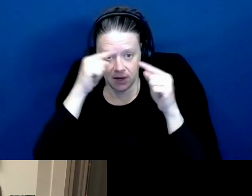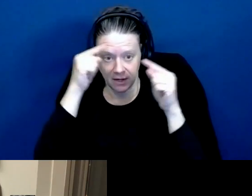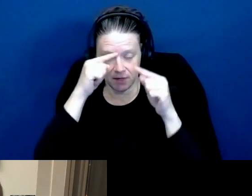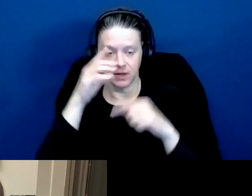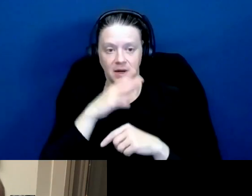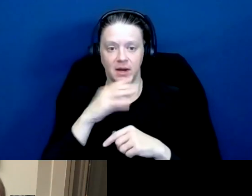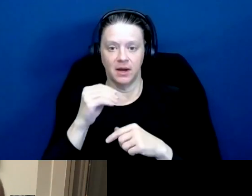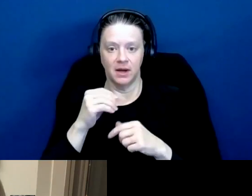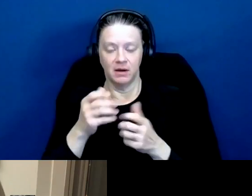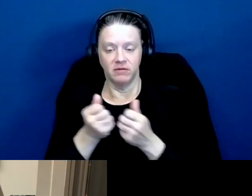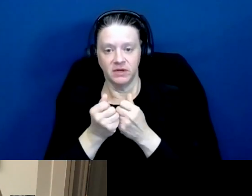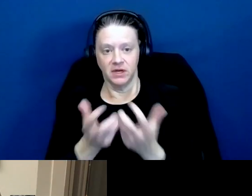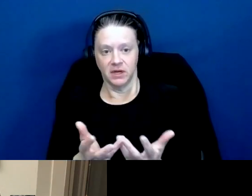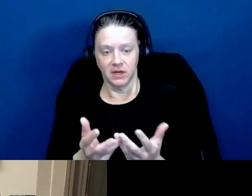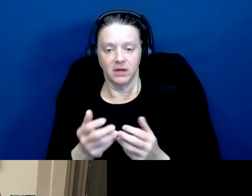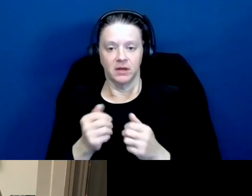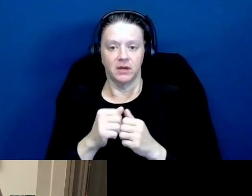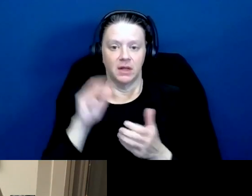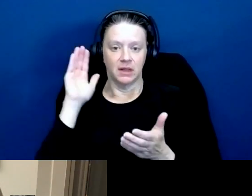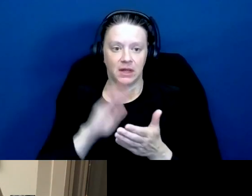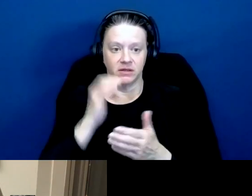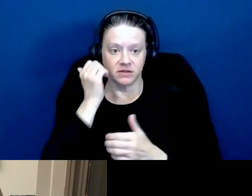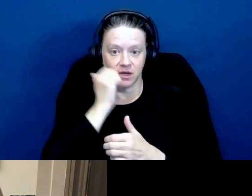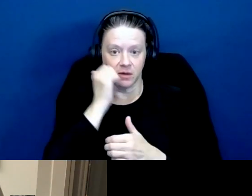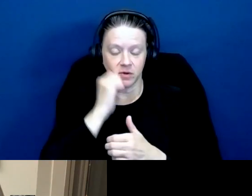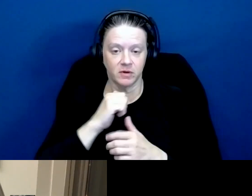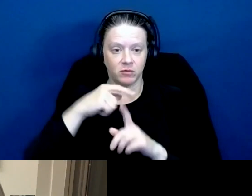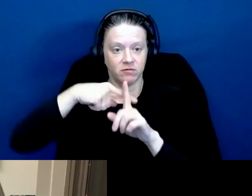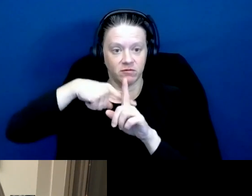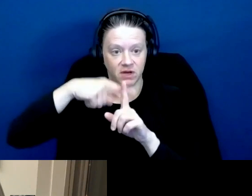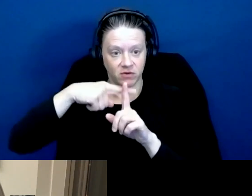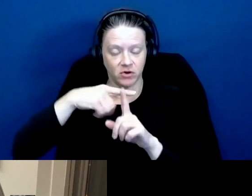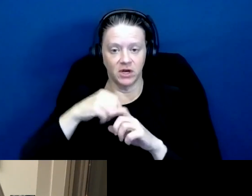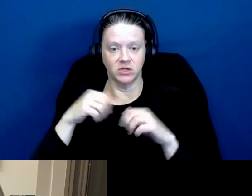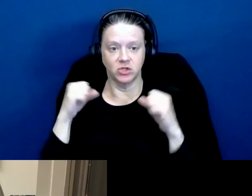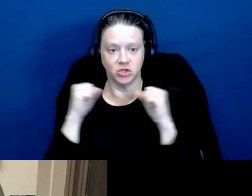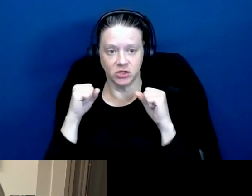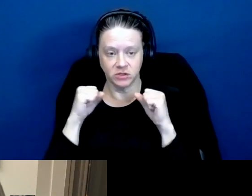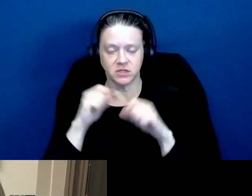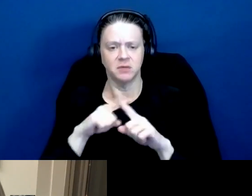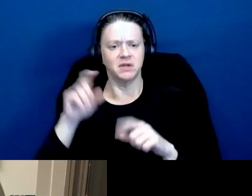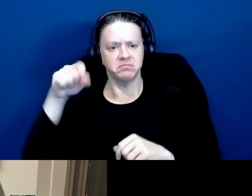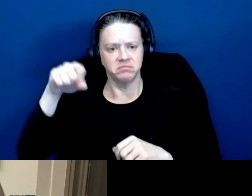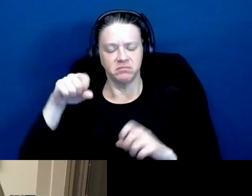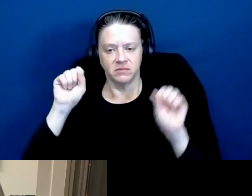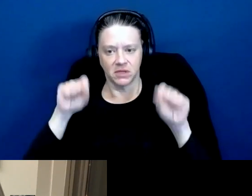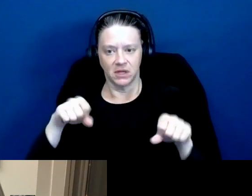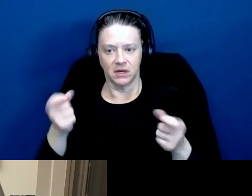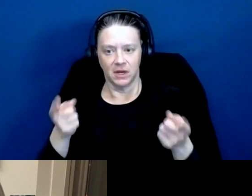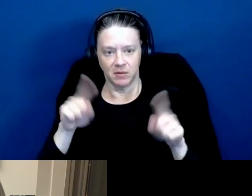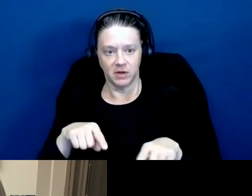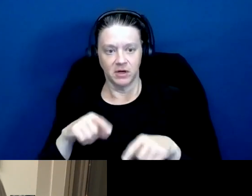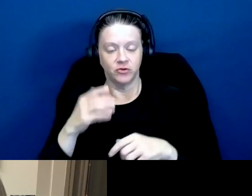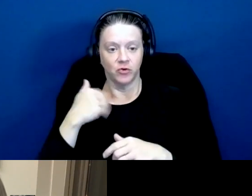fatigue. Less common were the fever and the chills, but yes, it can happen. And so have a thermometer